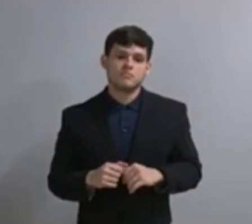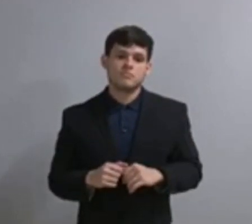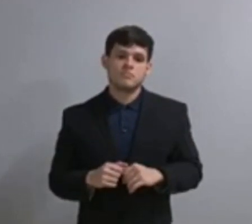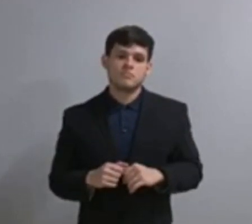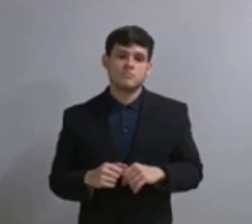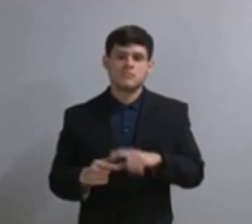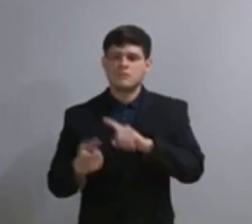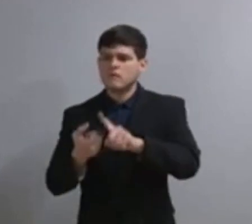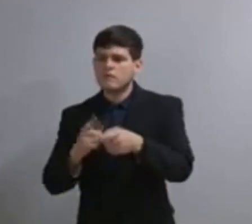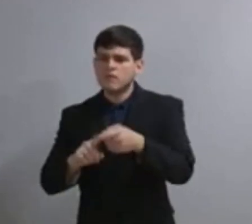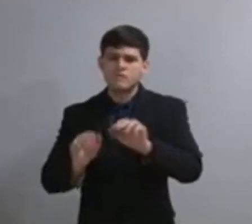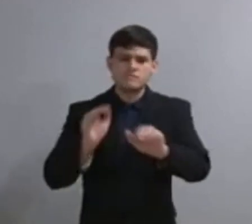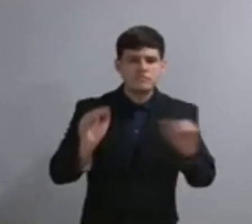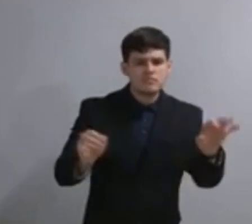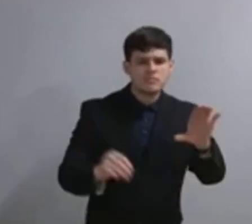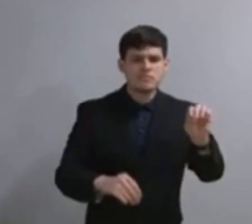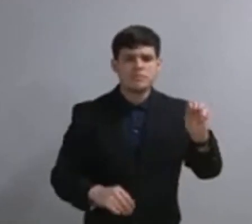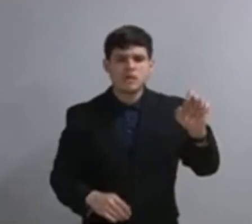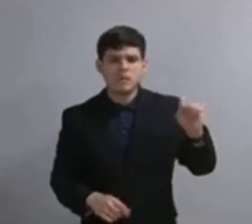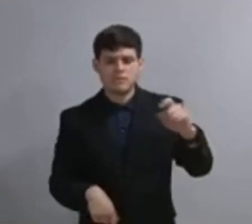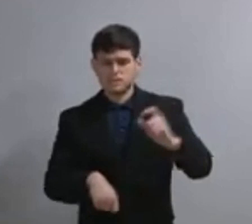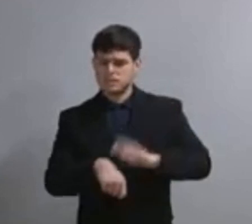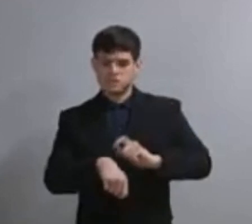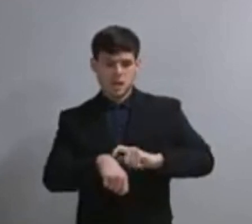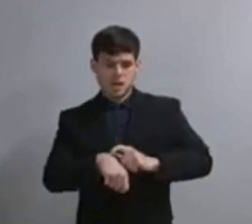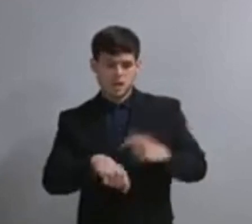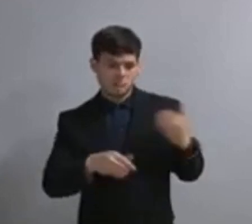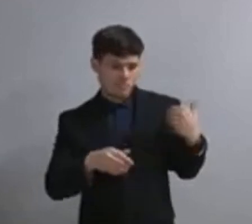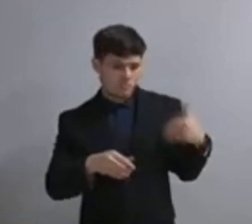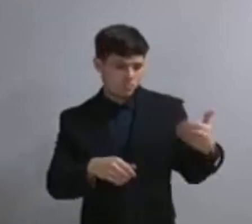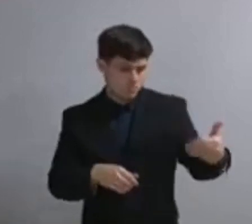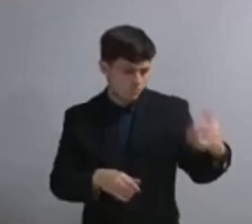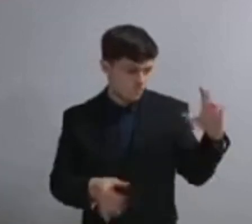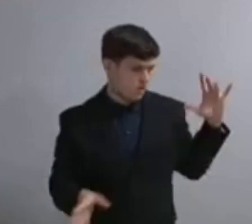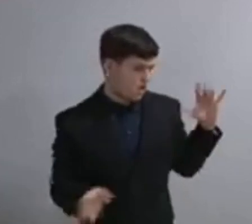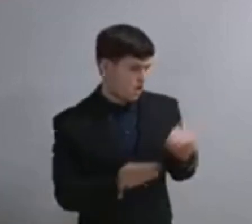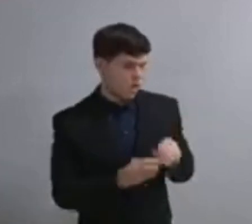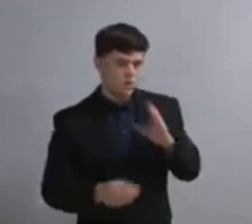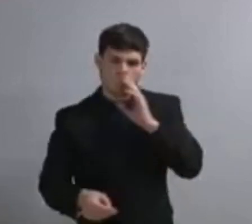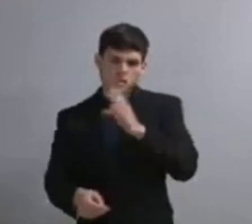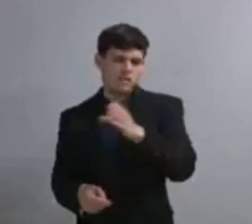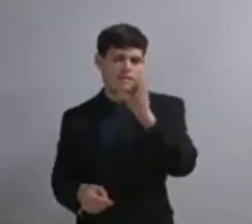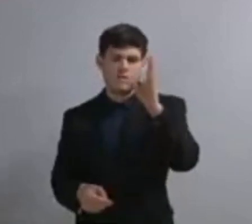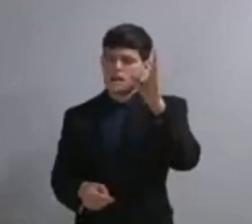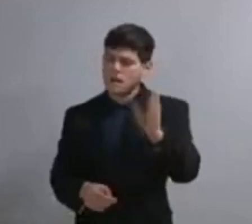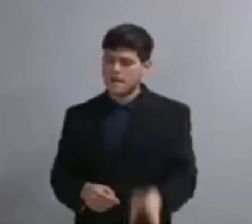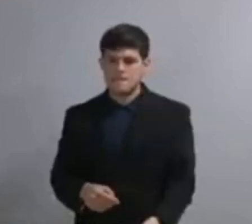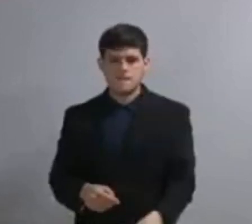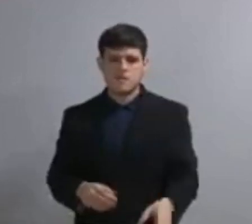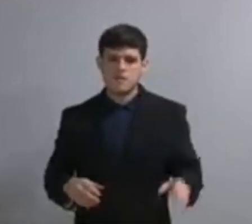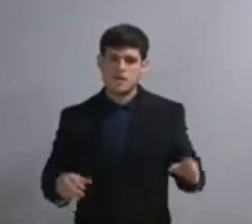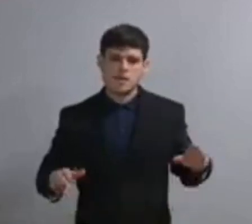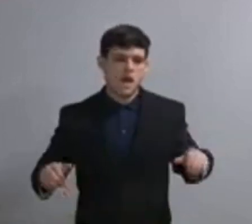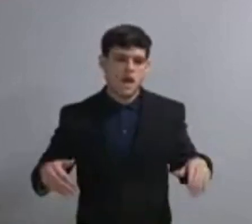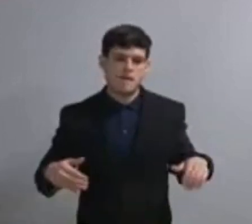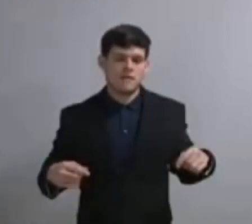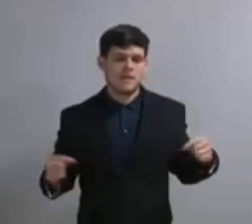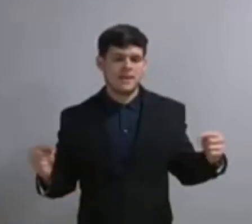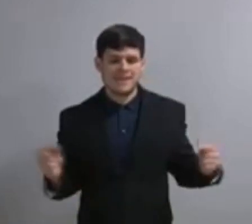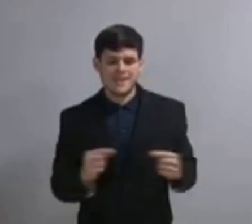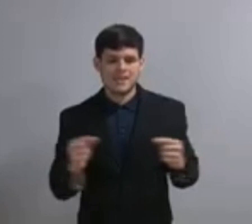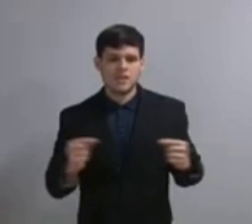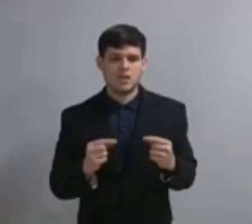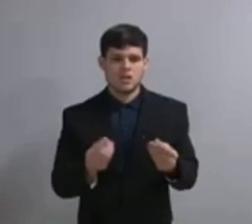Fellow comets, time has not and will never heal the